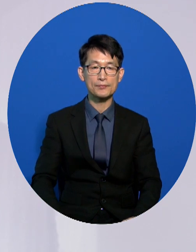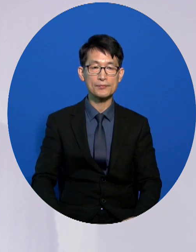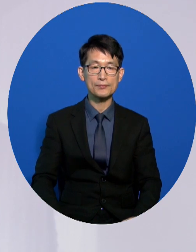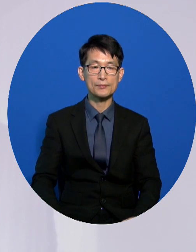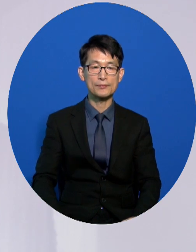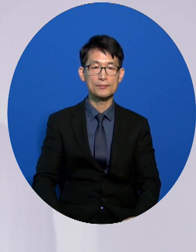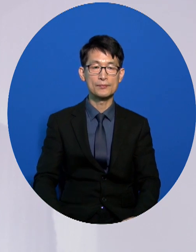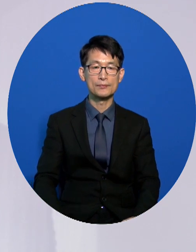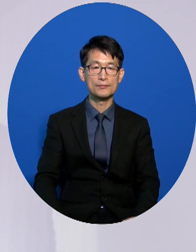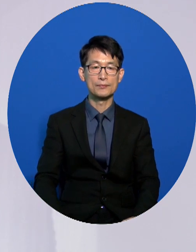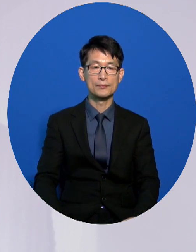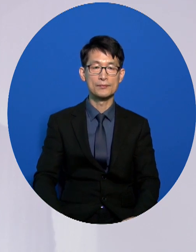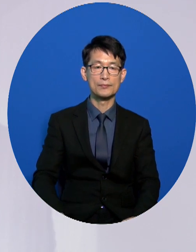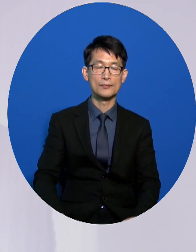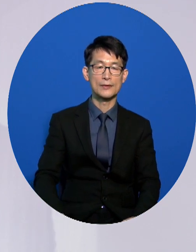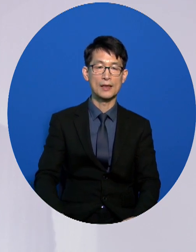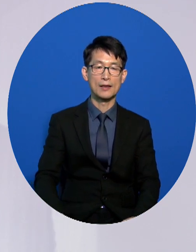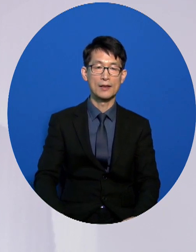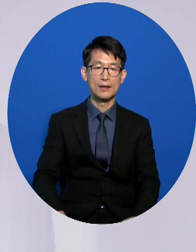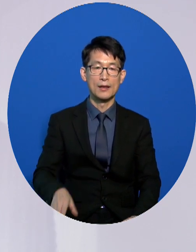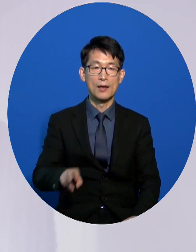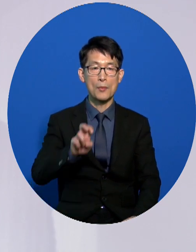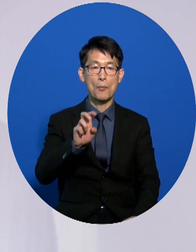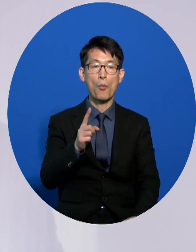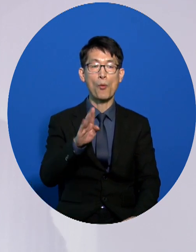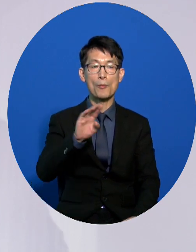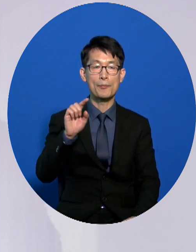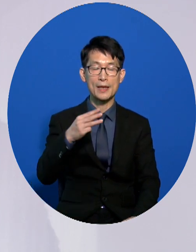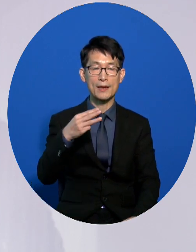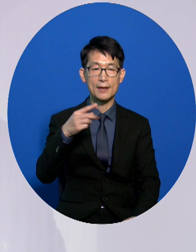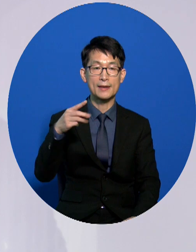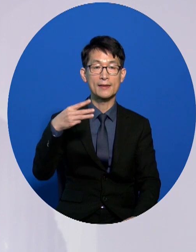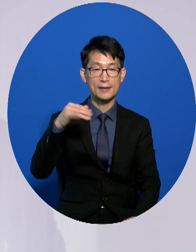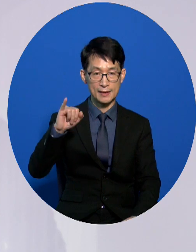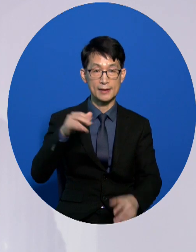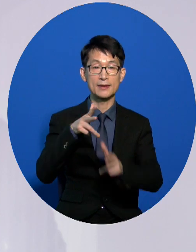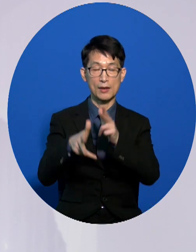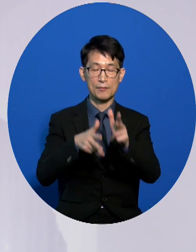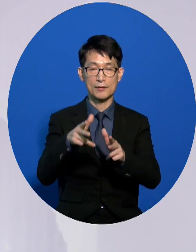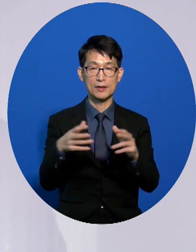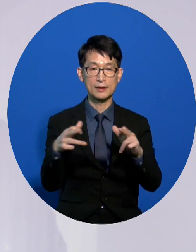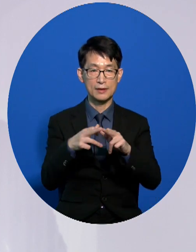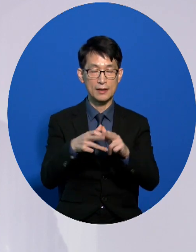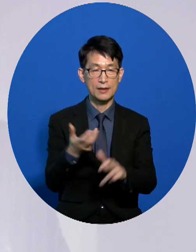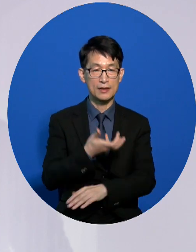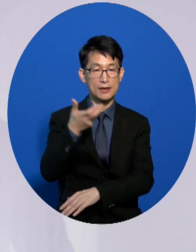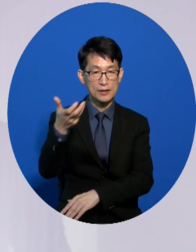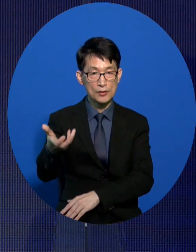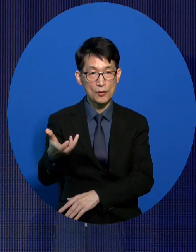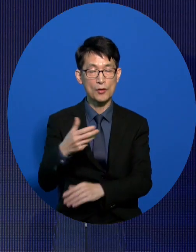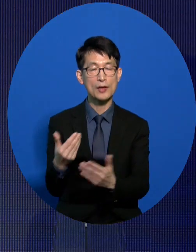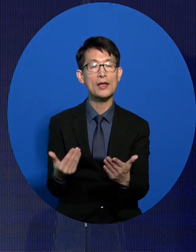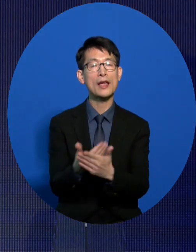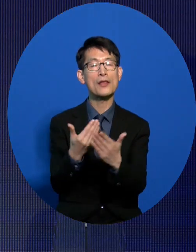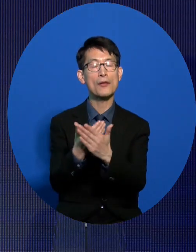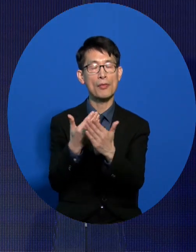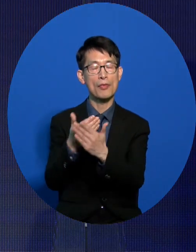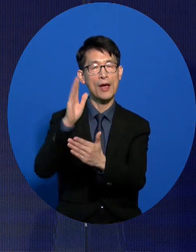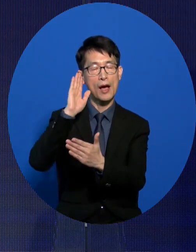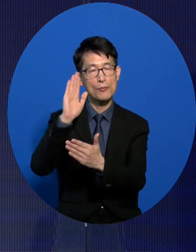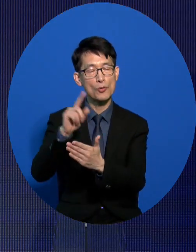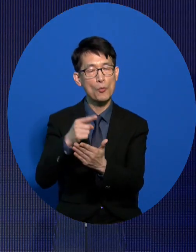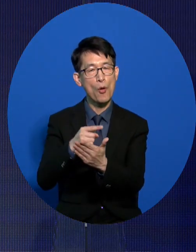your view on the future tasks concerning the improvement of rights to mobility of persons with disabilities in the mobility